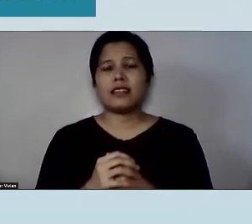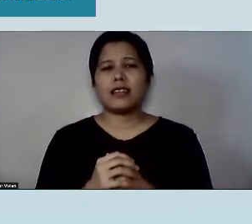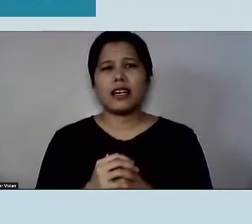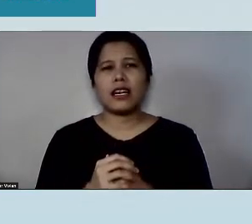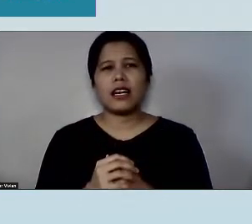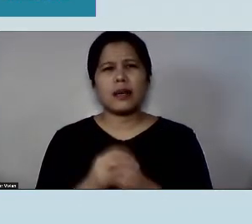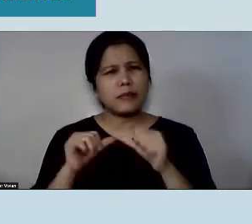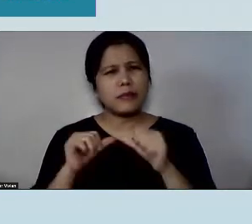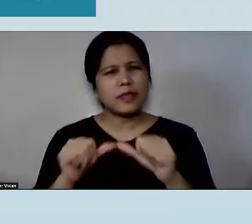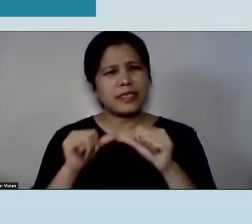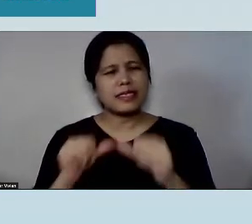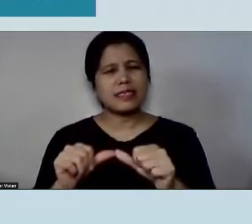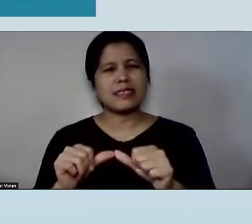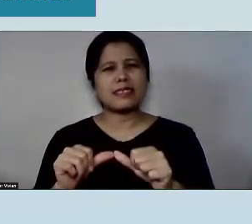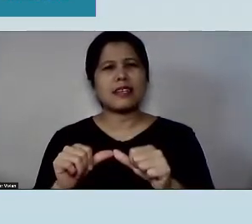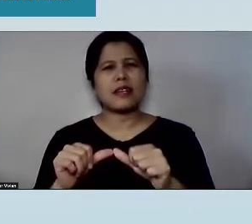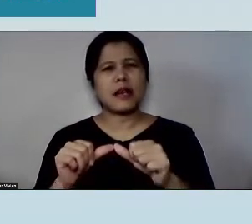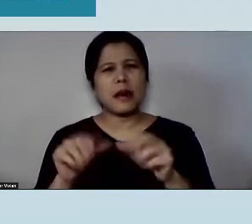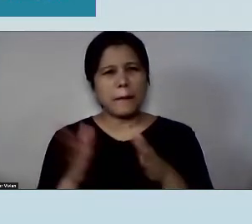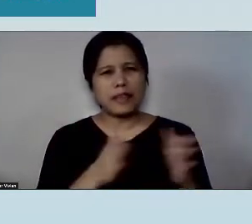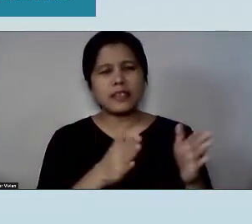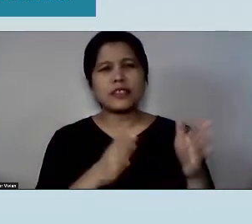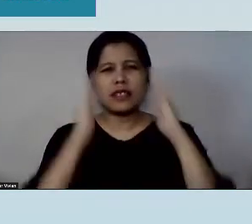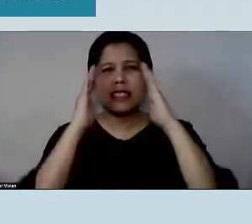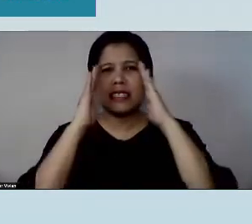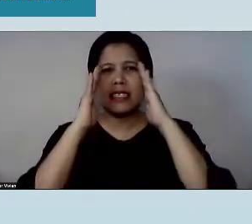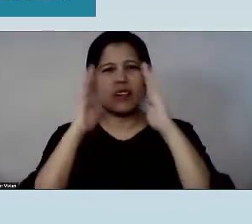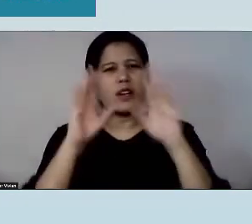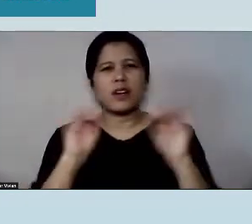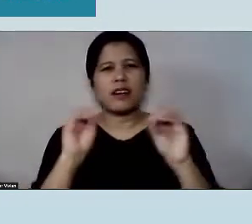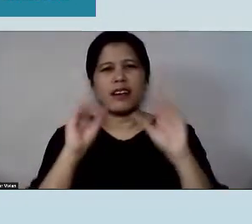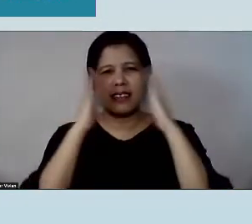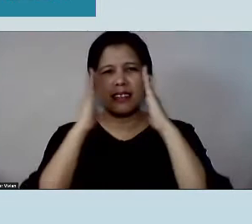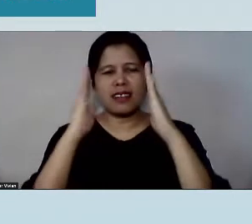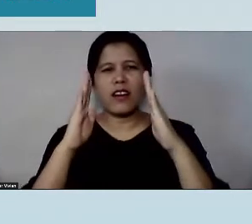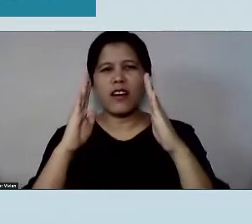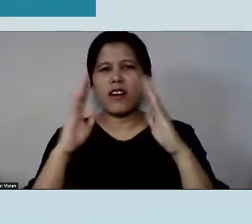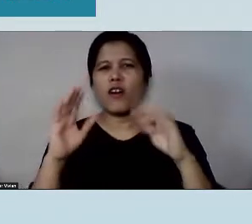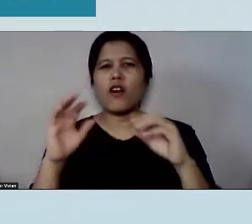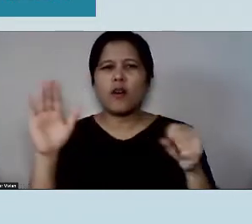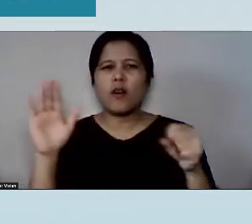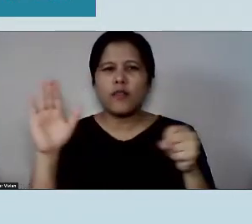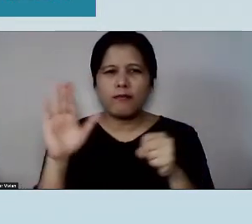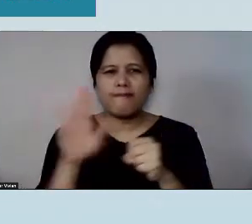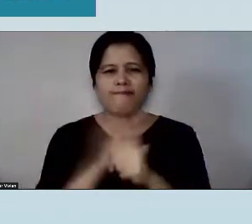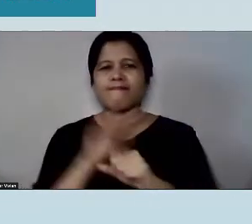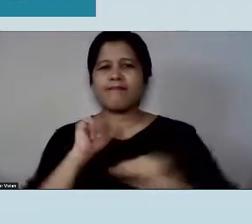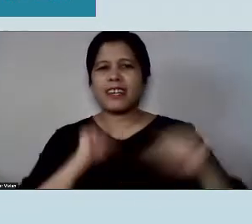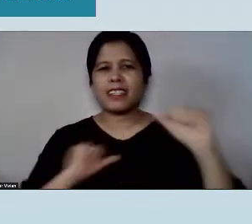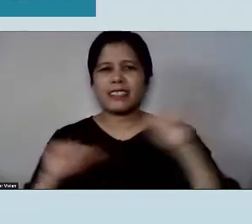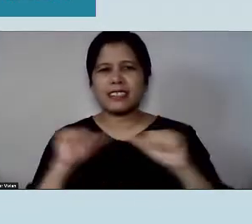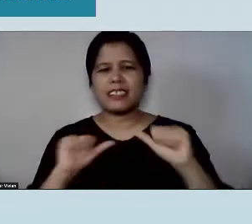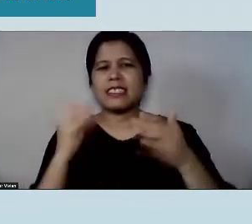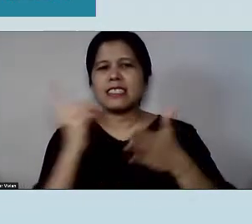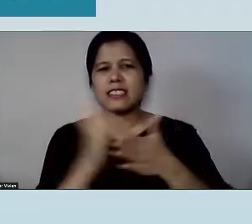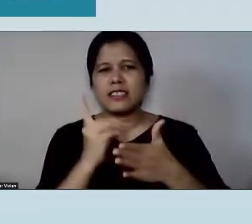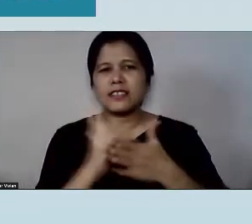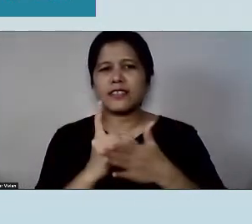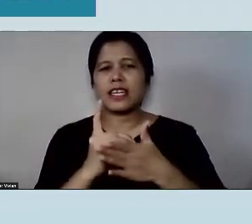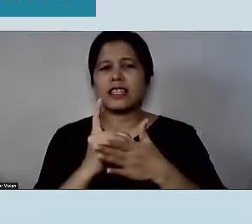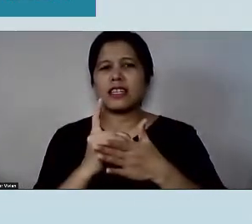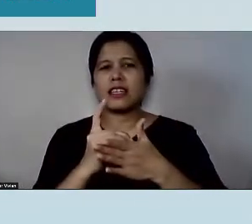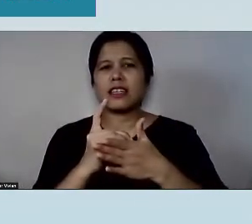persistent pattern of inattention and or hyperactive impulsiveness that interferes with functioning